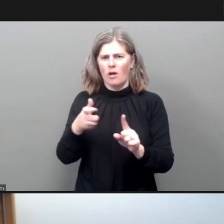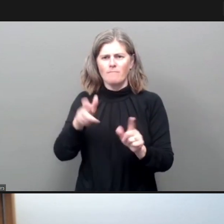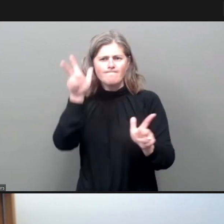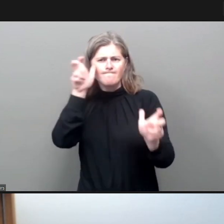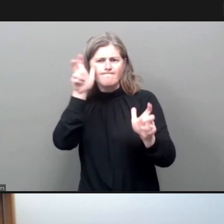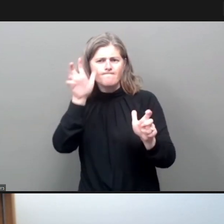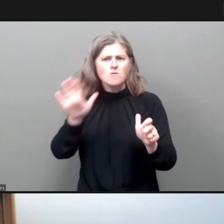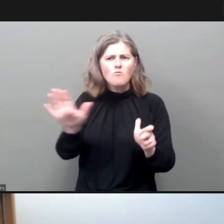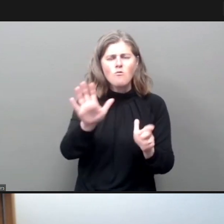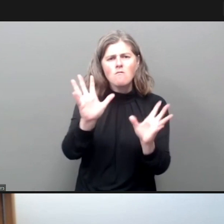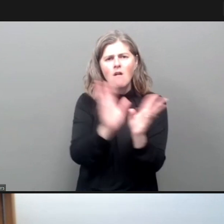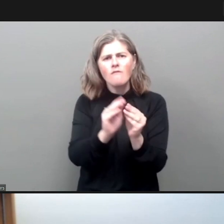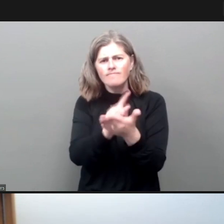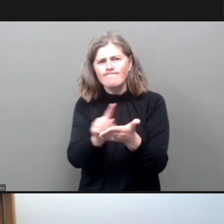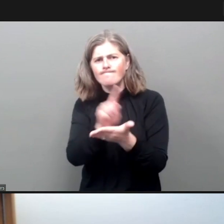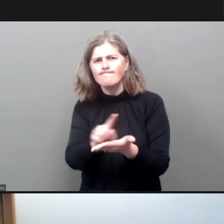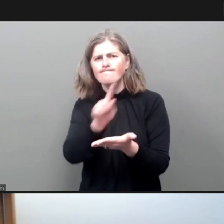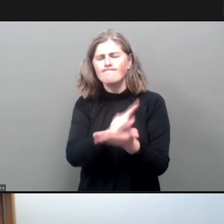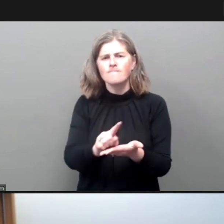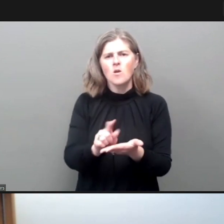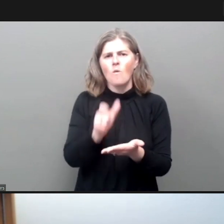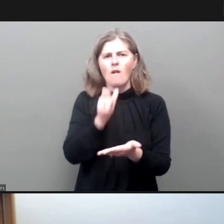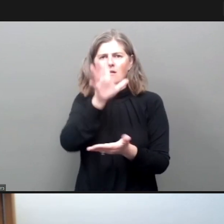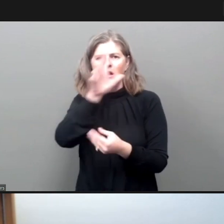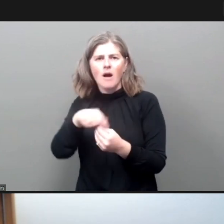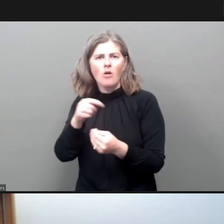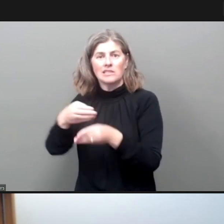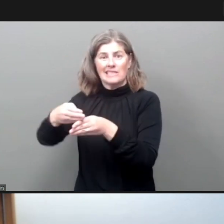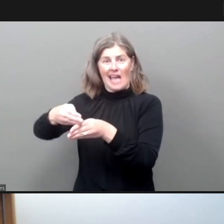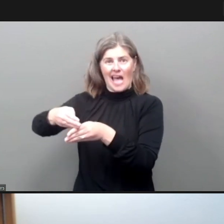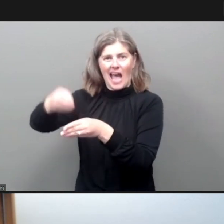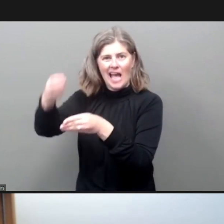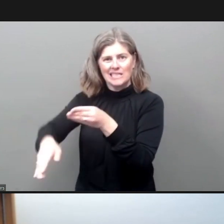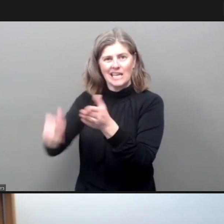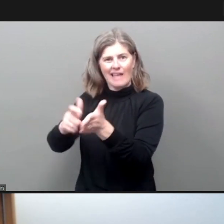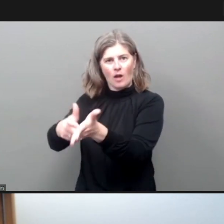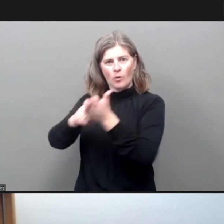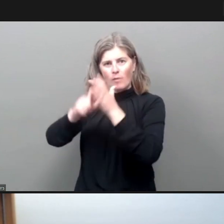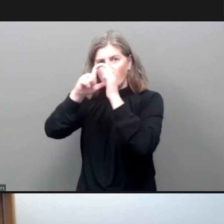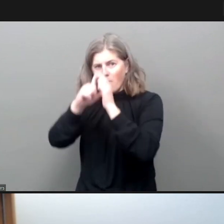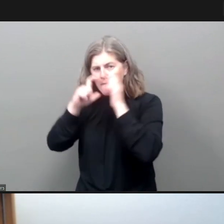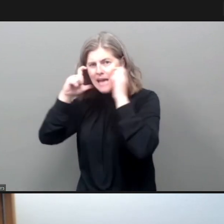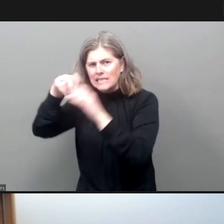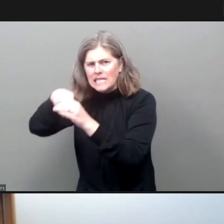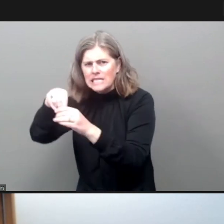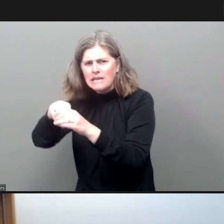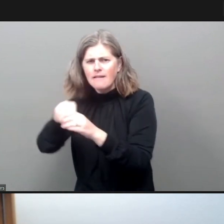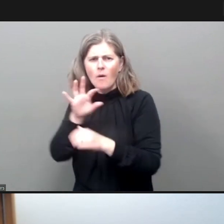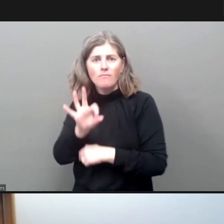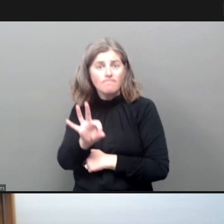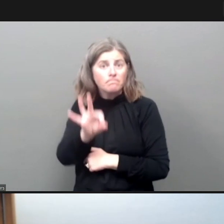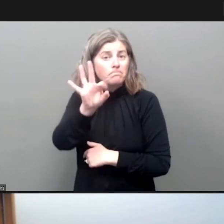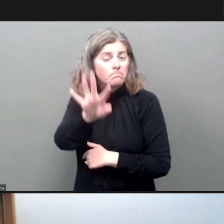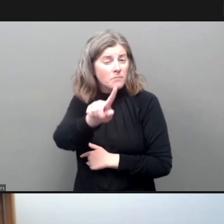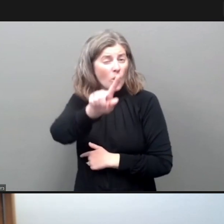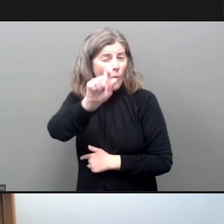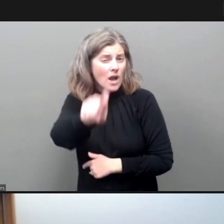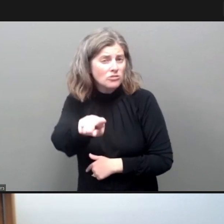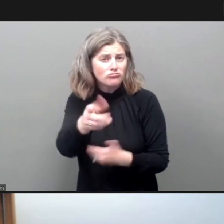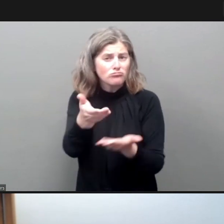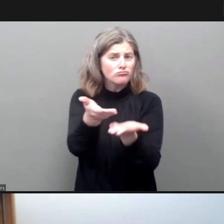press conferences week to week, we're not talking about ending the mask mandate anytime soon. So I did want to just pose the question out